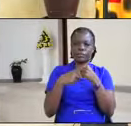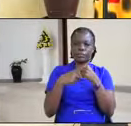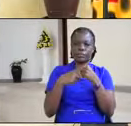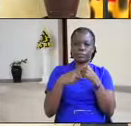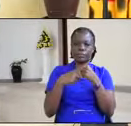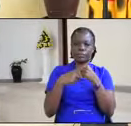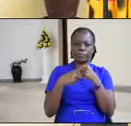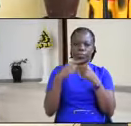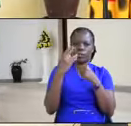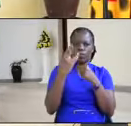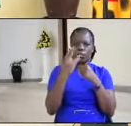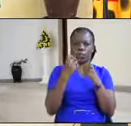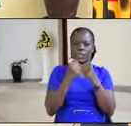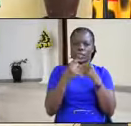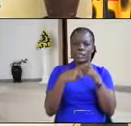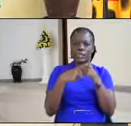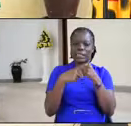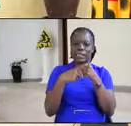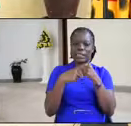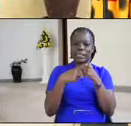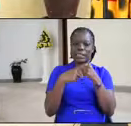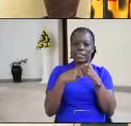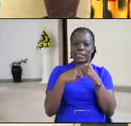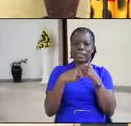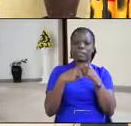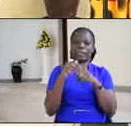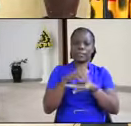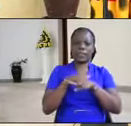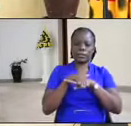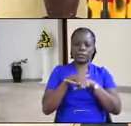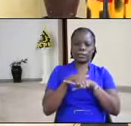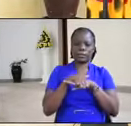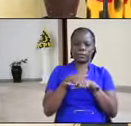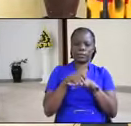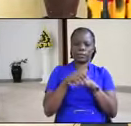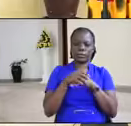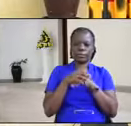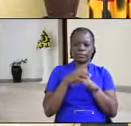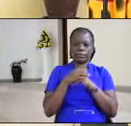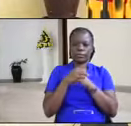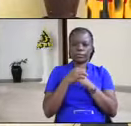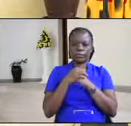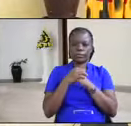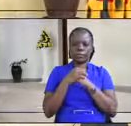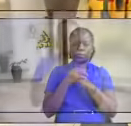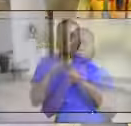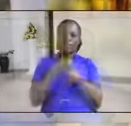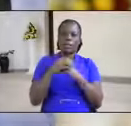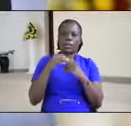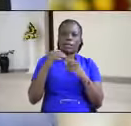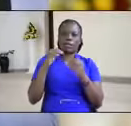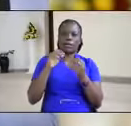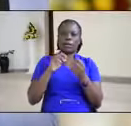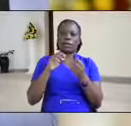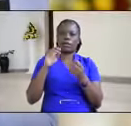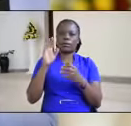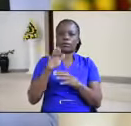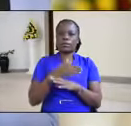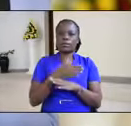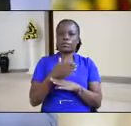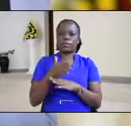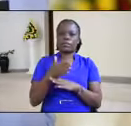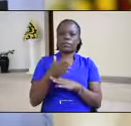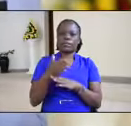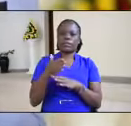away. Sing. The work is begun with those who are sleeping.